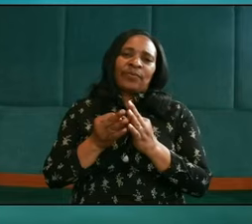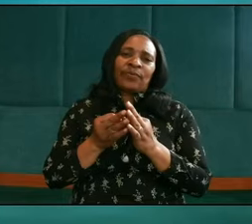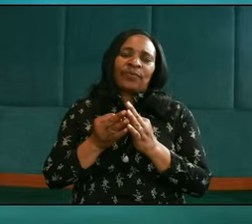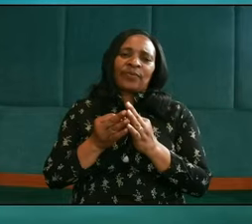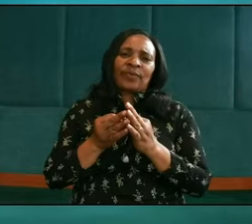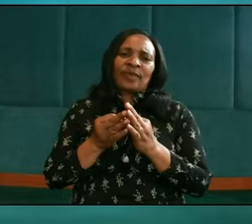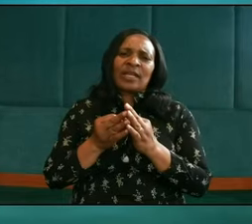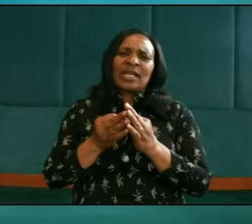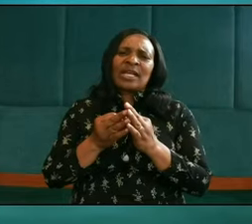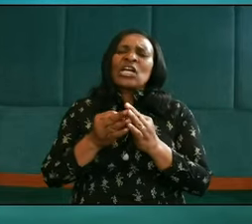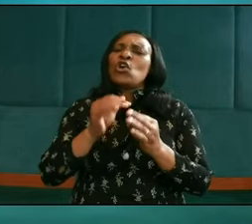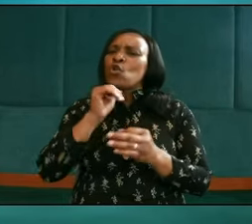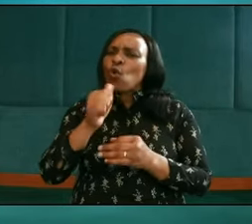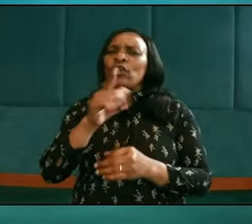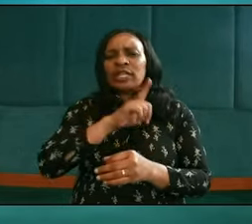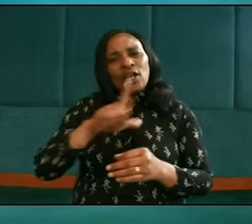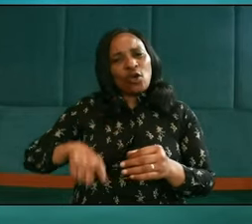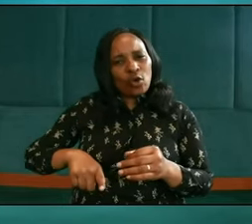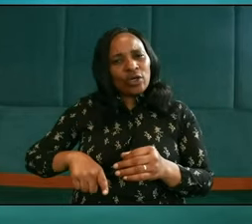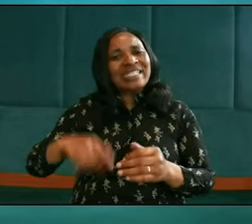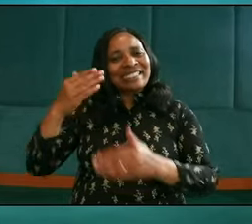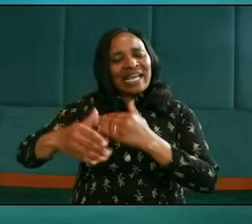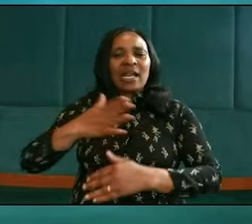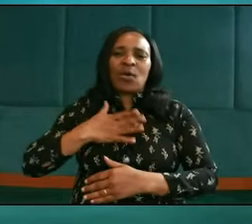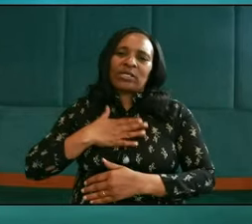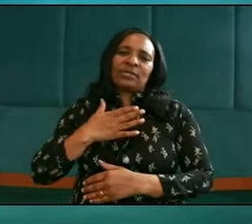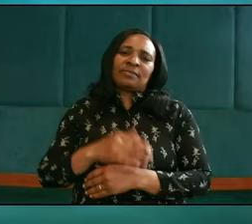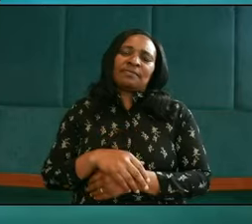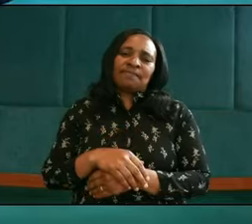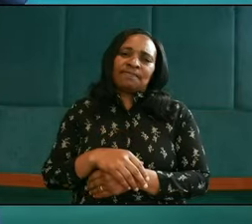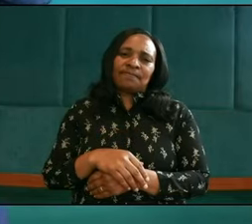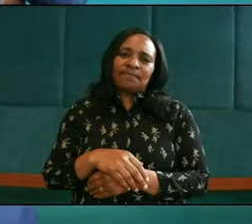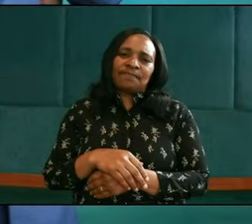it had not been the Lord who was on our side?